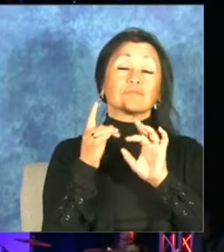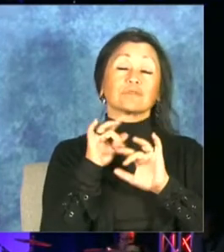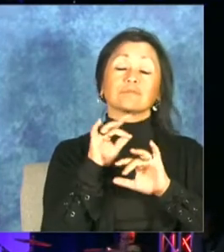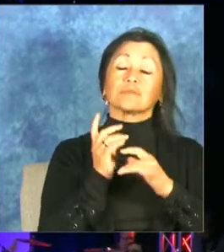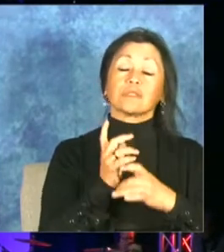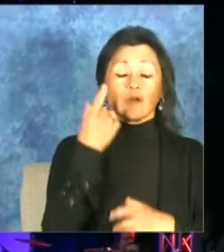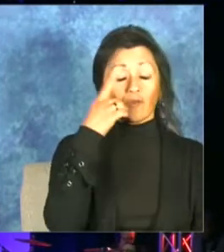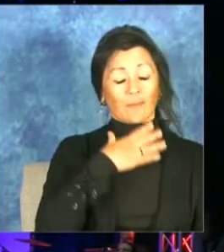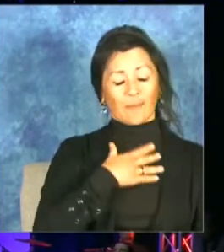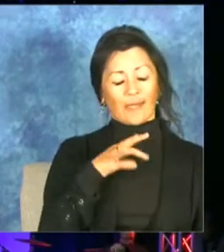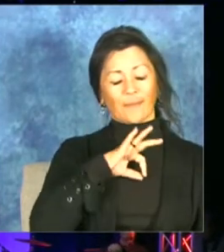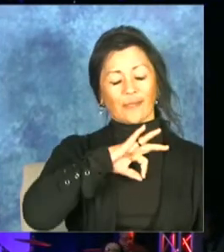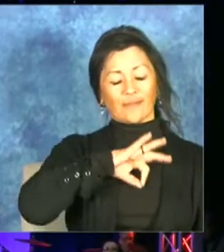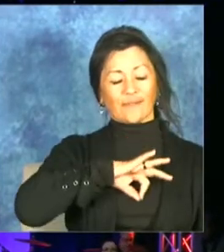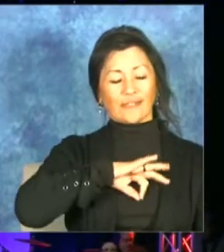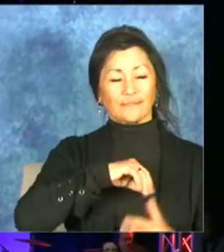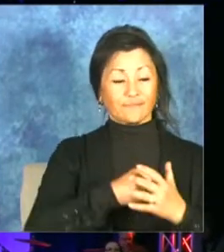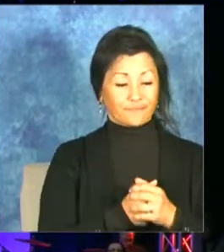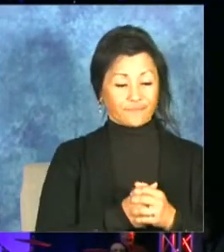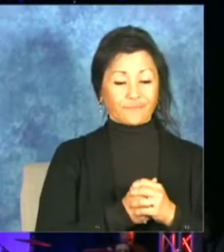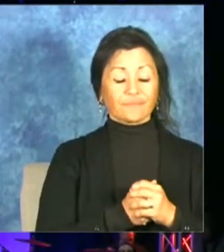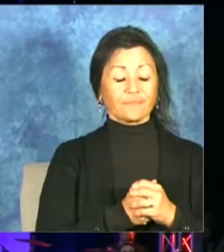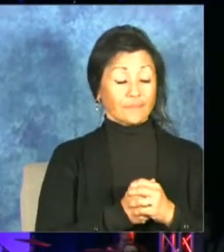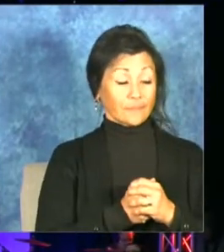Together for my good.